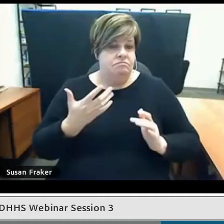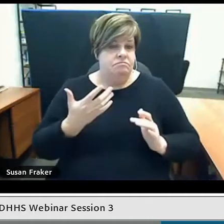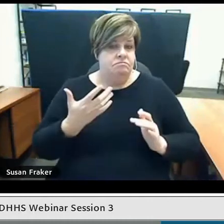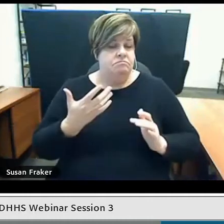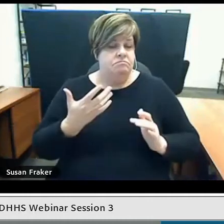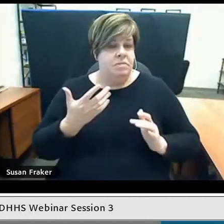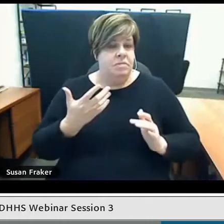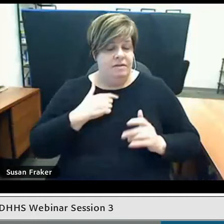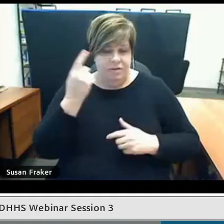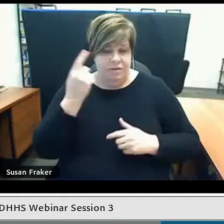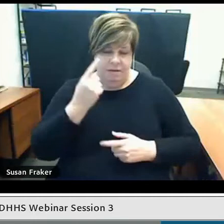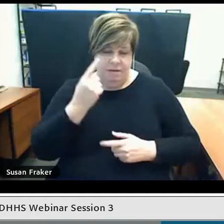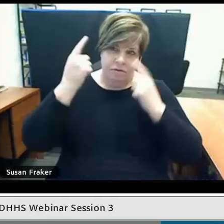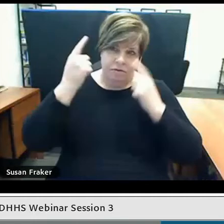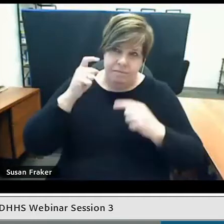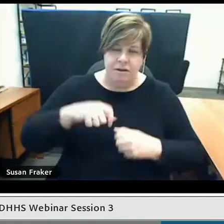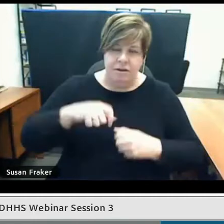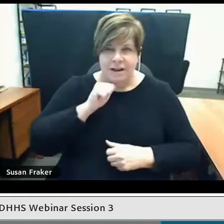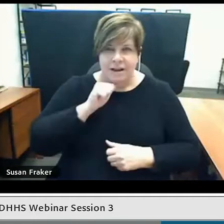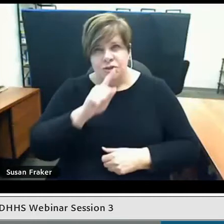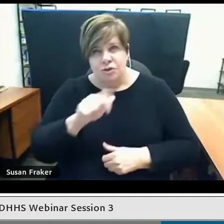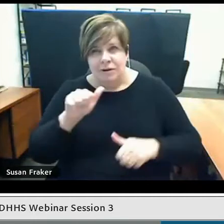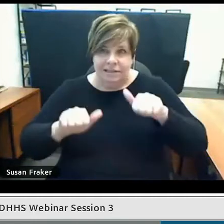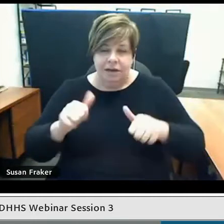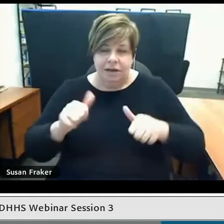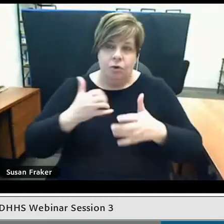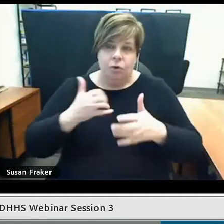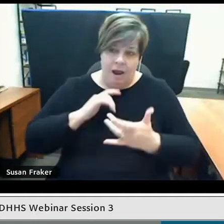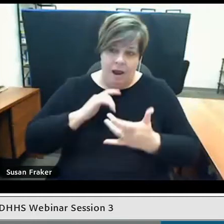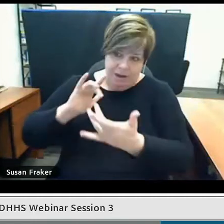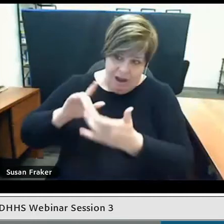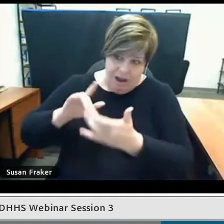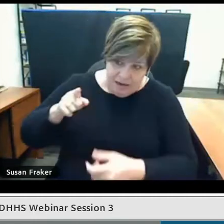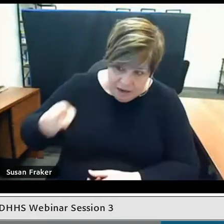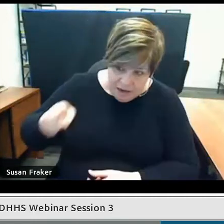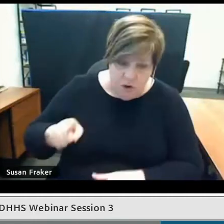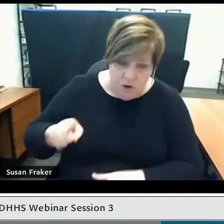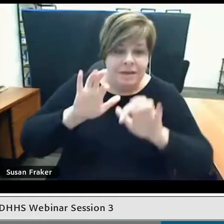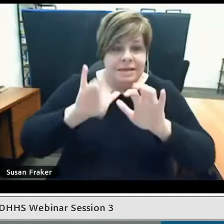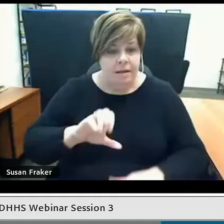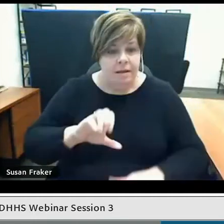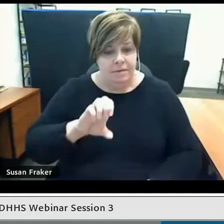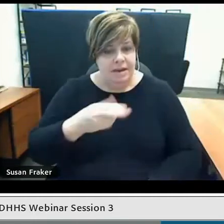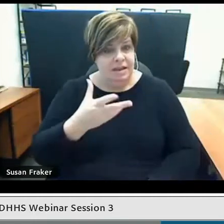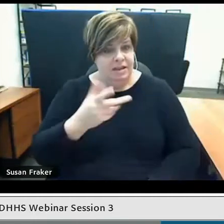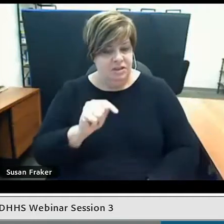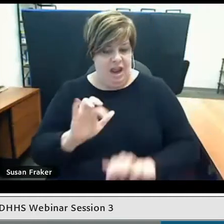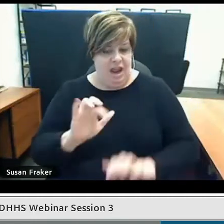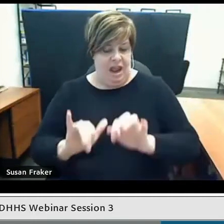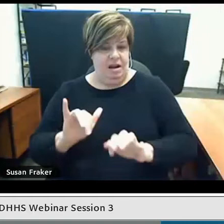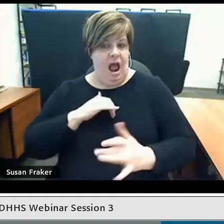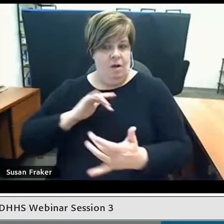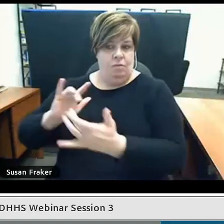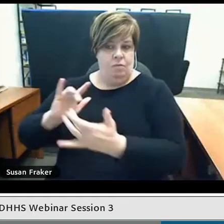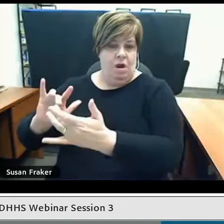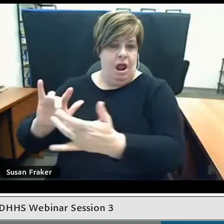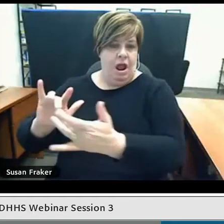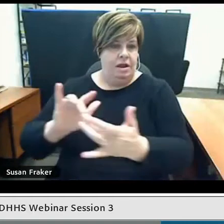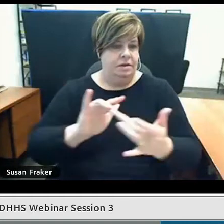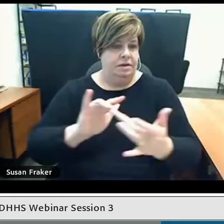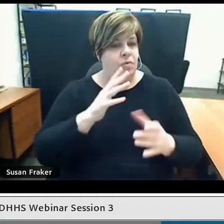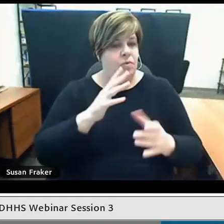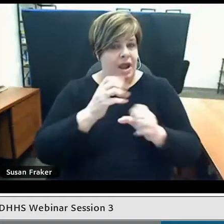there's something you're thinking about and you're not sure of and you'd like me to reach out to you, if you type it in the chat box, if you give me your, we have your